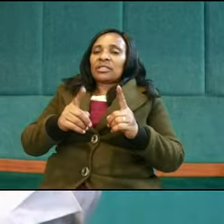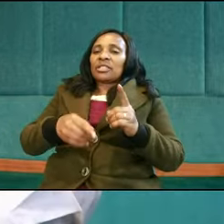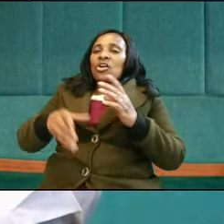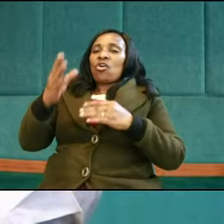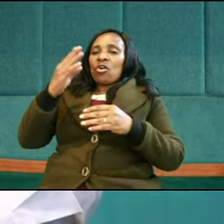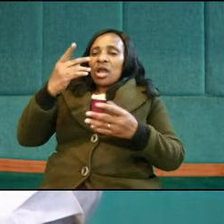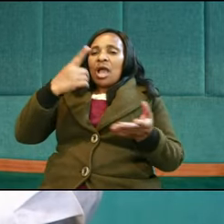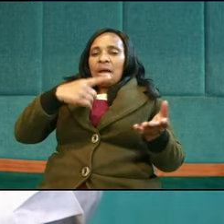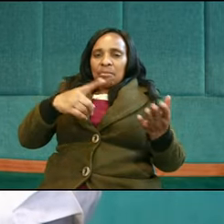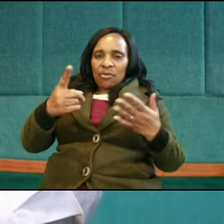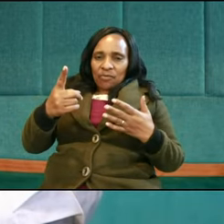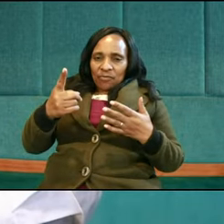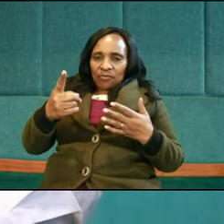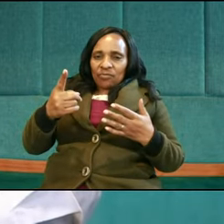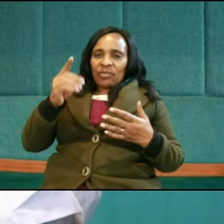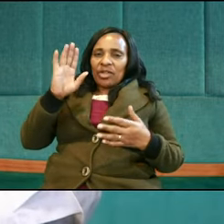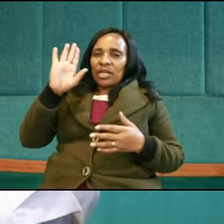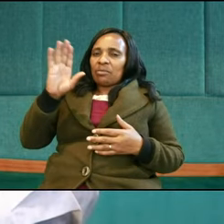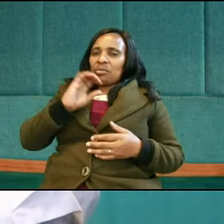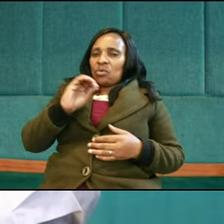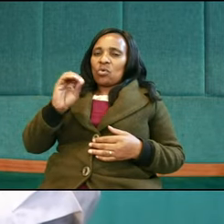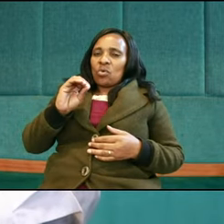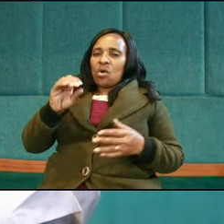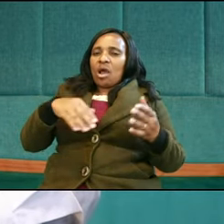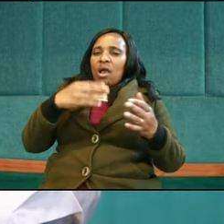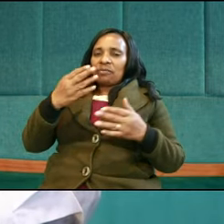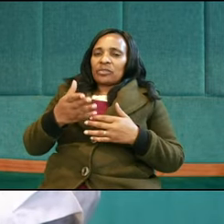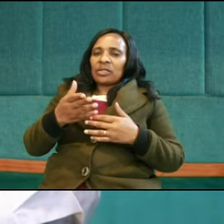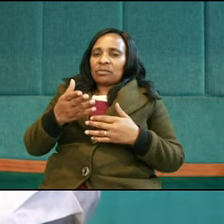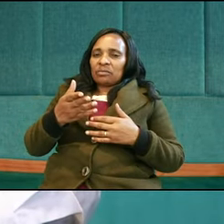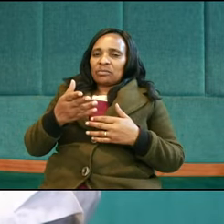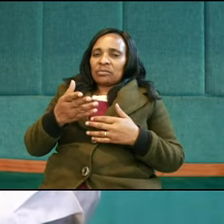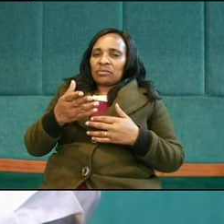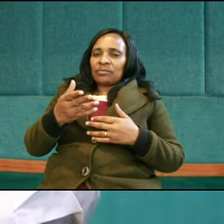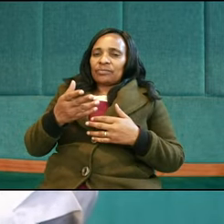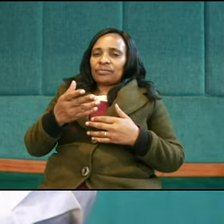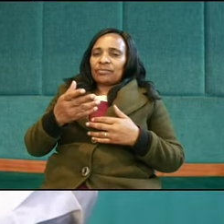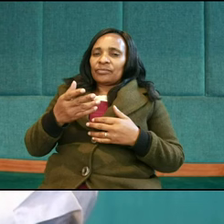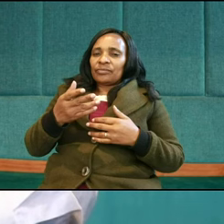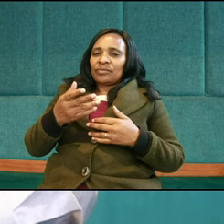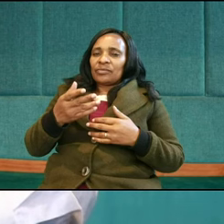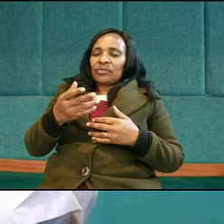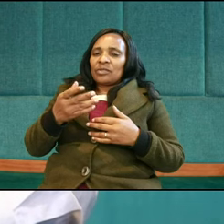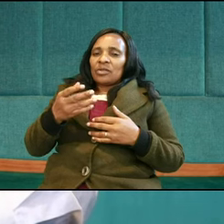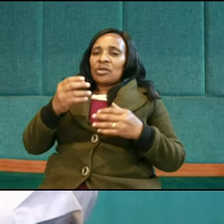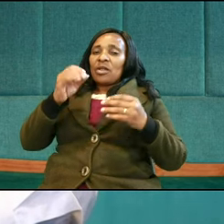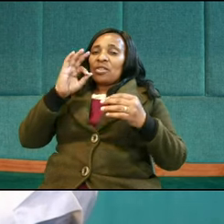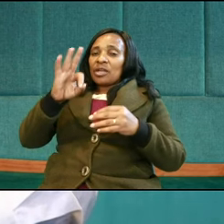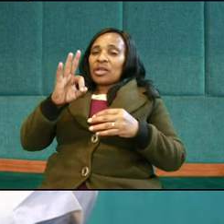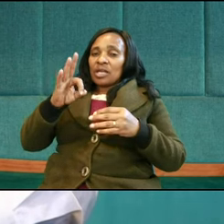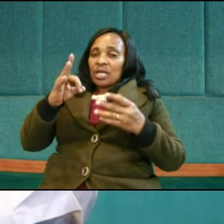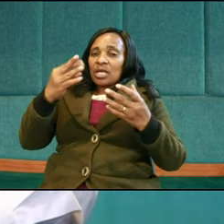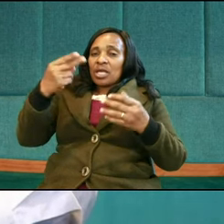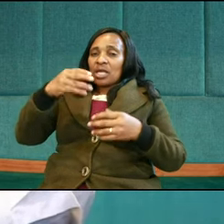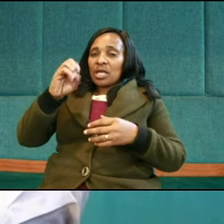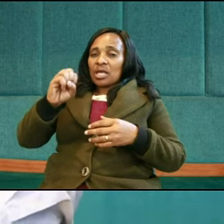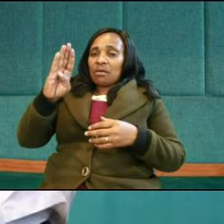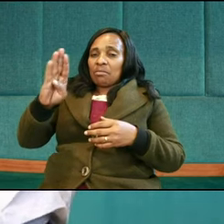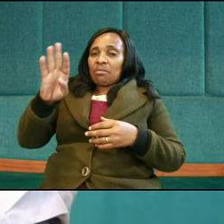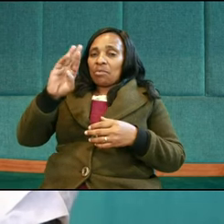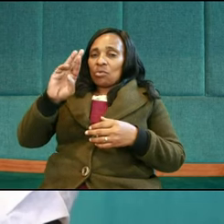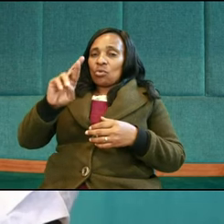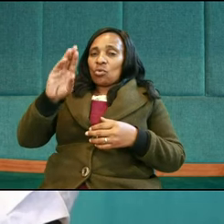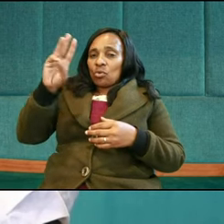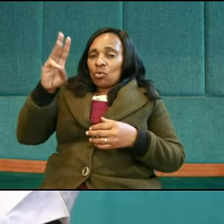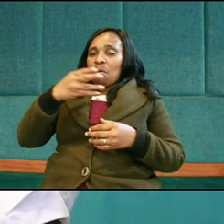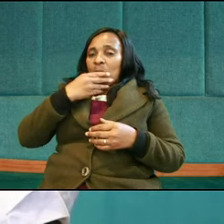didn't approved him after forcing the three Hebrew boys to kneel down. Yeah,